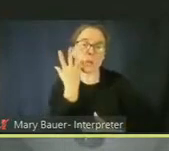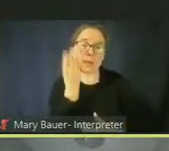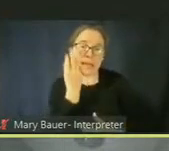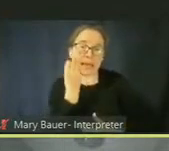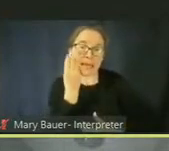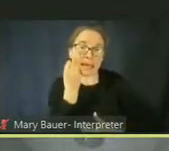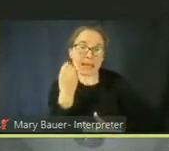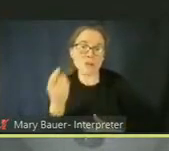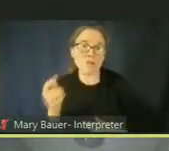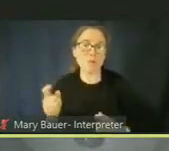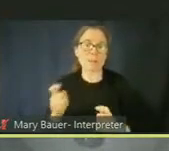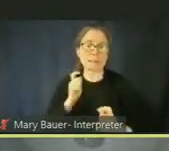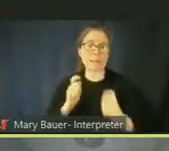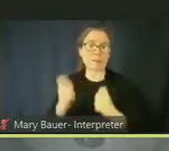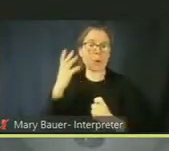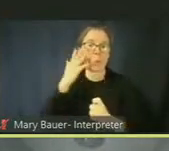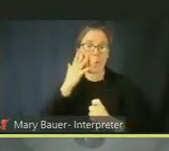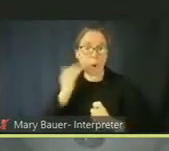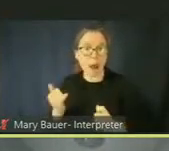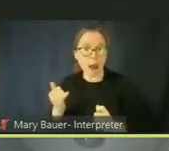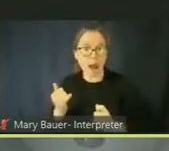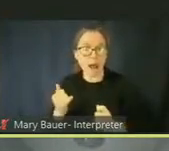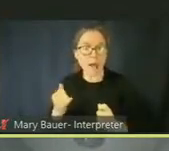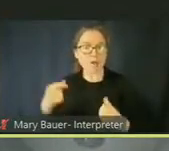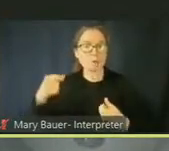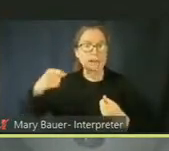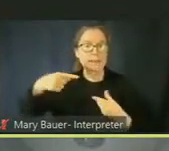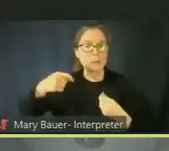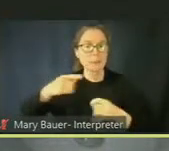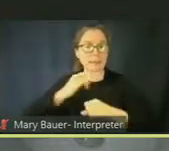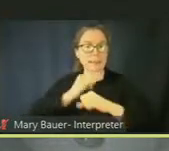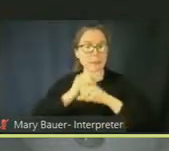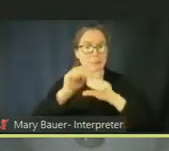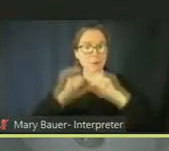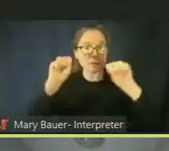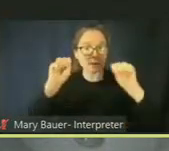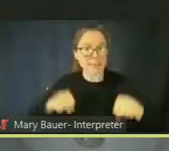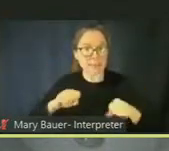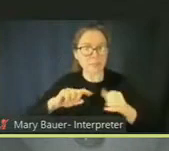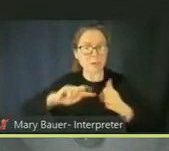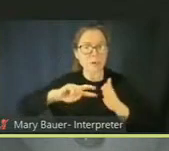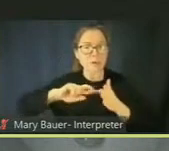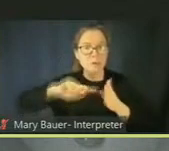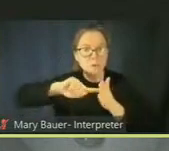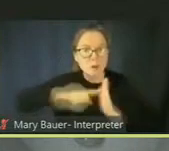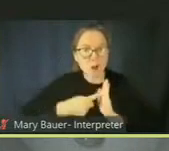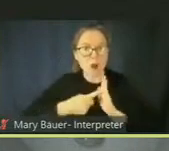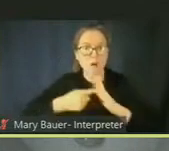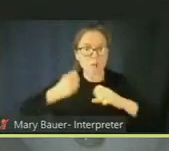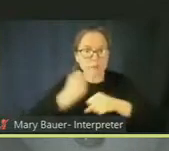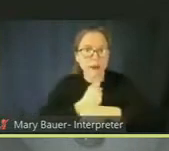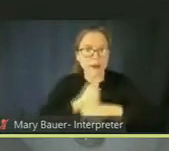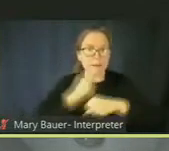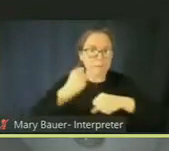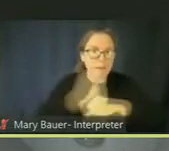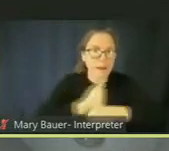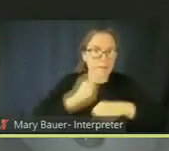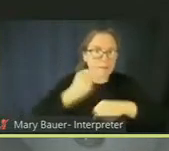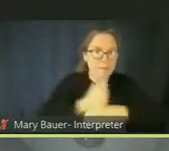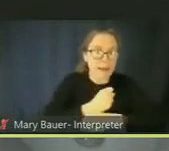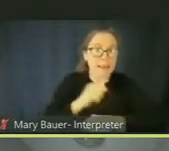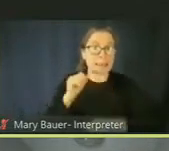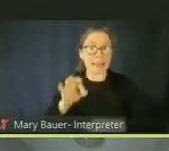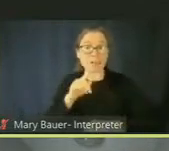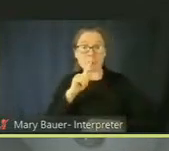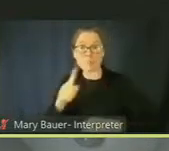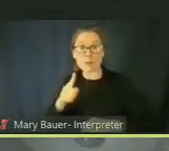system to rev up its army so that it better recognizes when the real virus hits so that you can protect yourself from